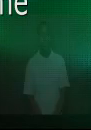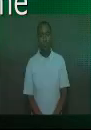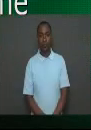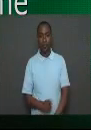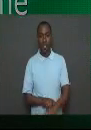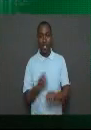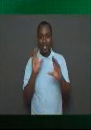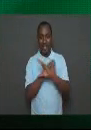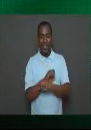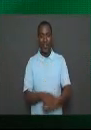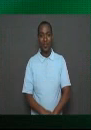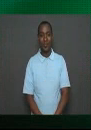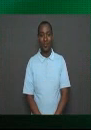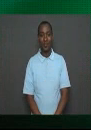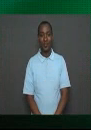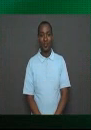Time's up.